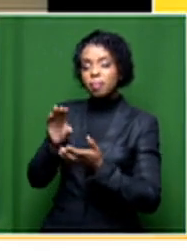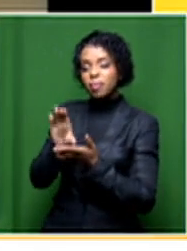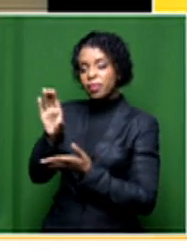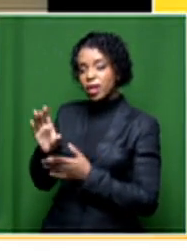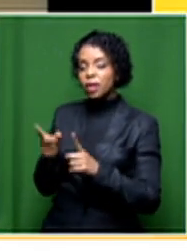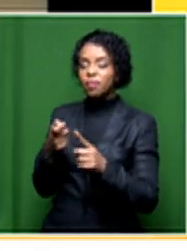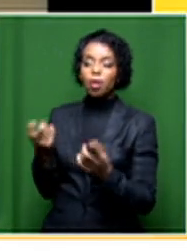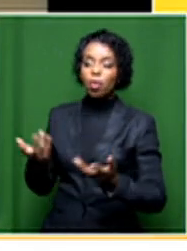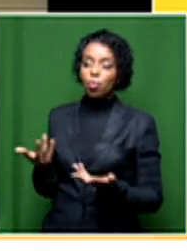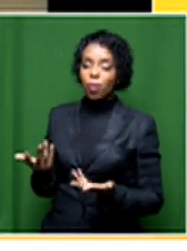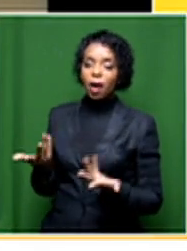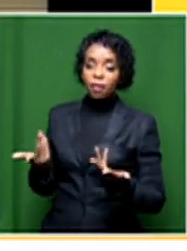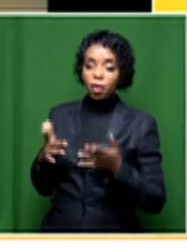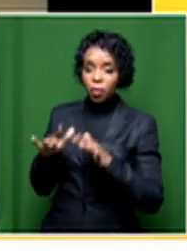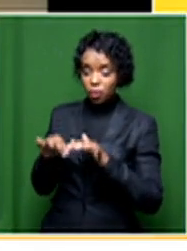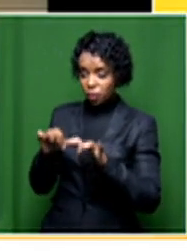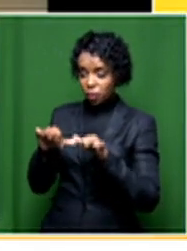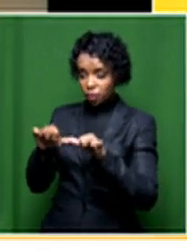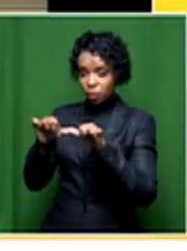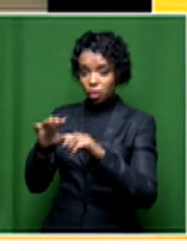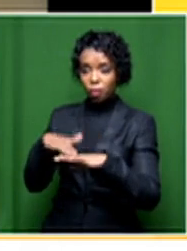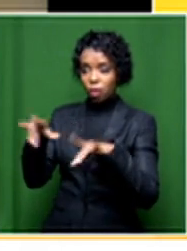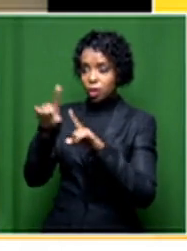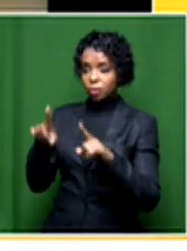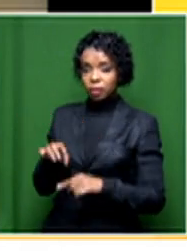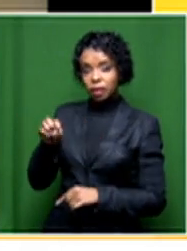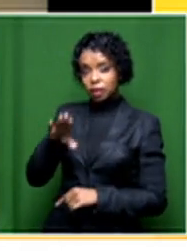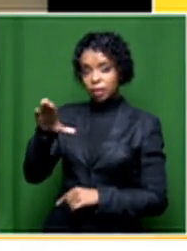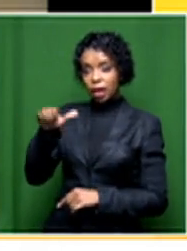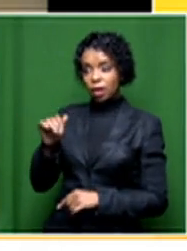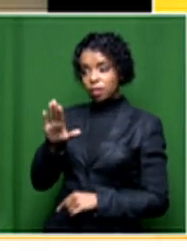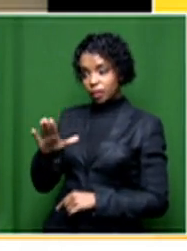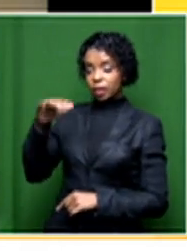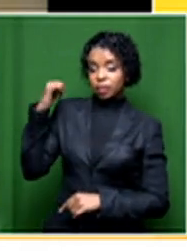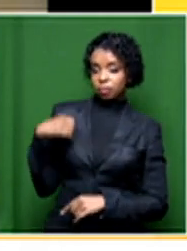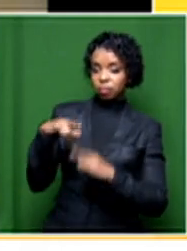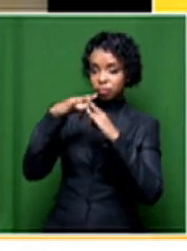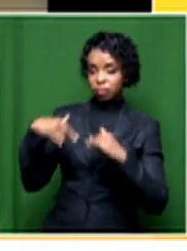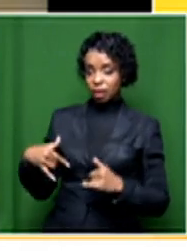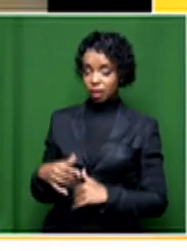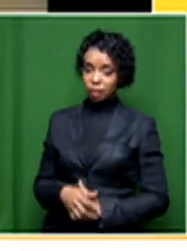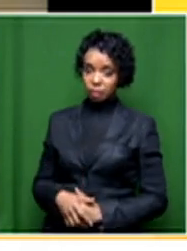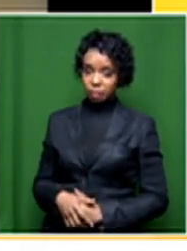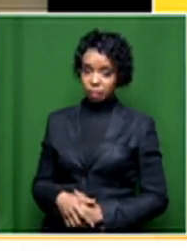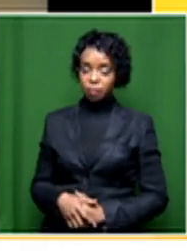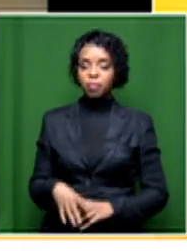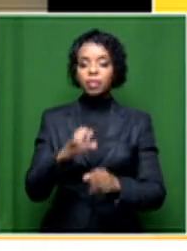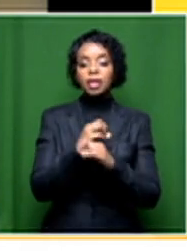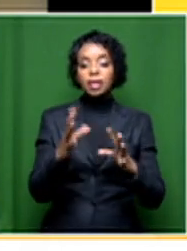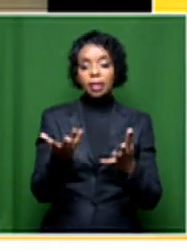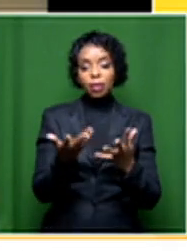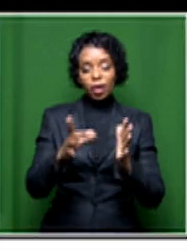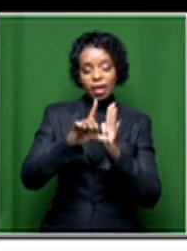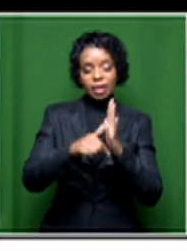to sustain, especially the South African leg of Shelterbag, Bas? It started at Design Indaba.